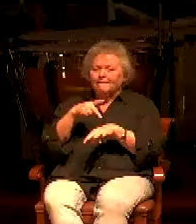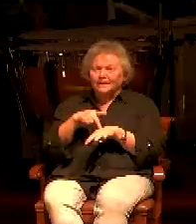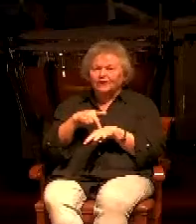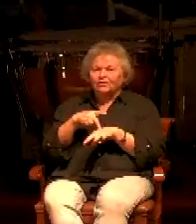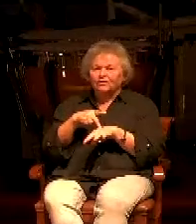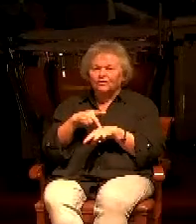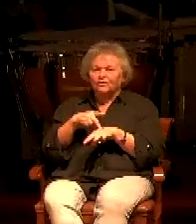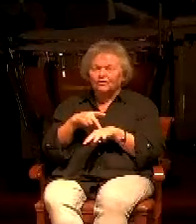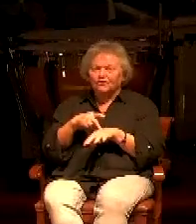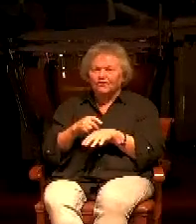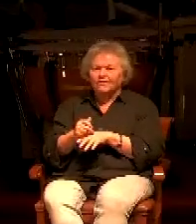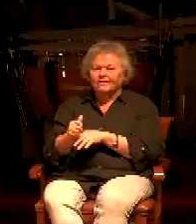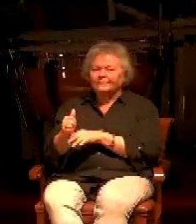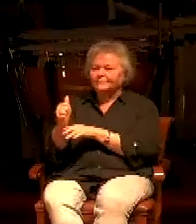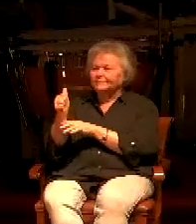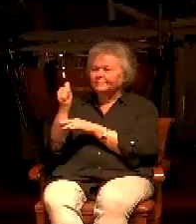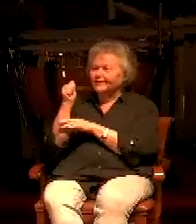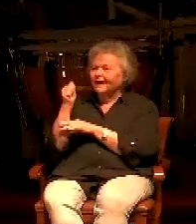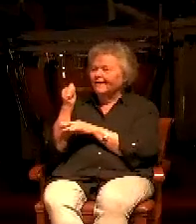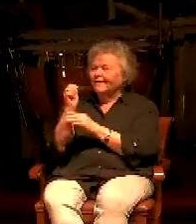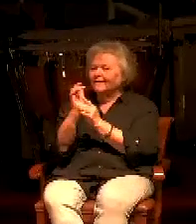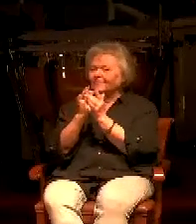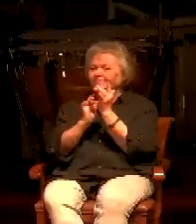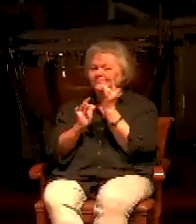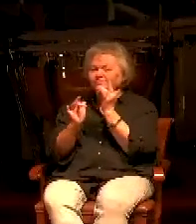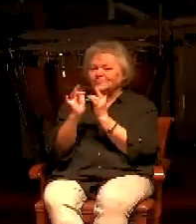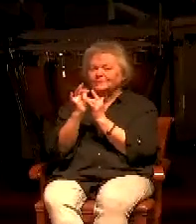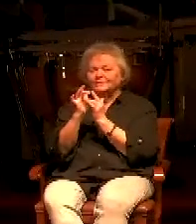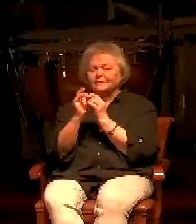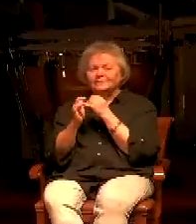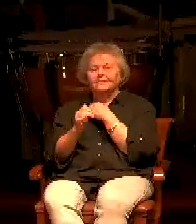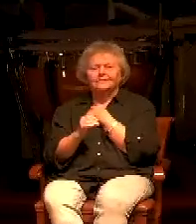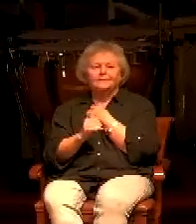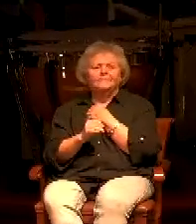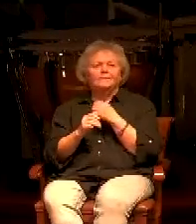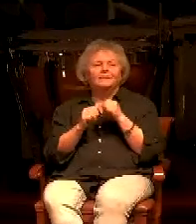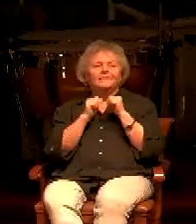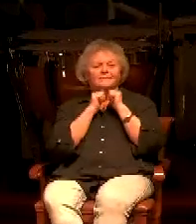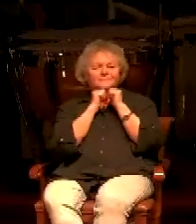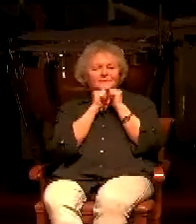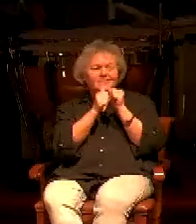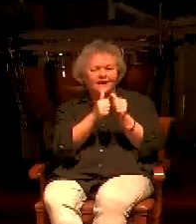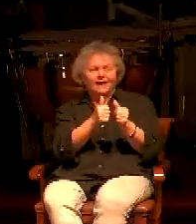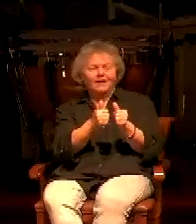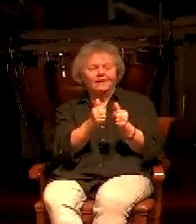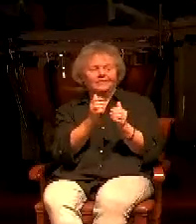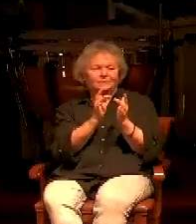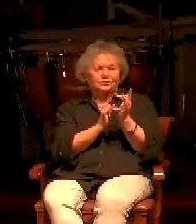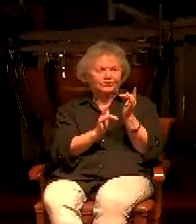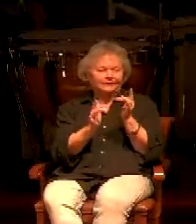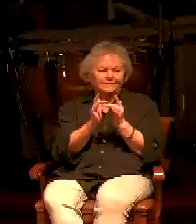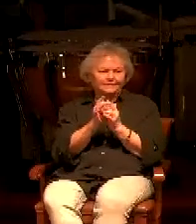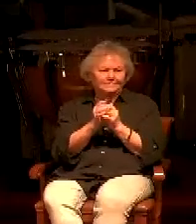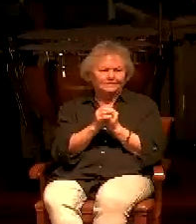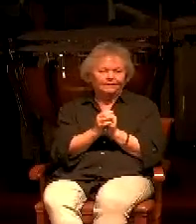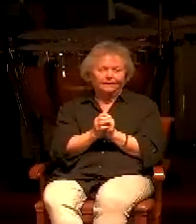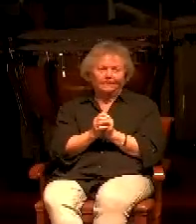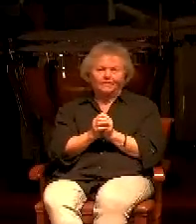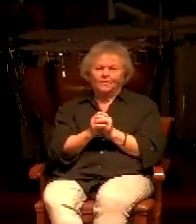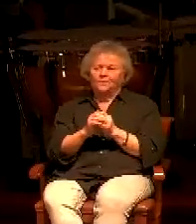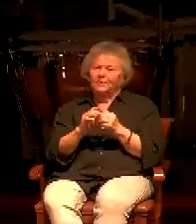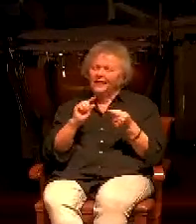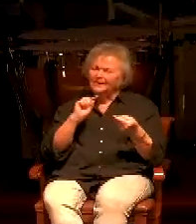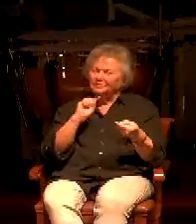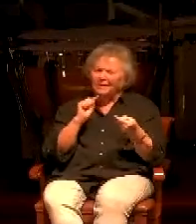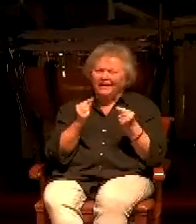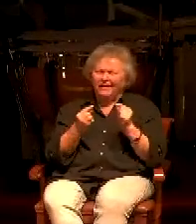denies Jesus. Can you think of a more painful thing than when a friend betrays you? I mean, it's one thing for the Jews to